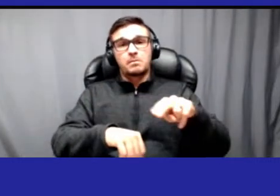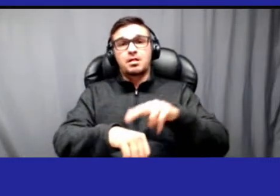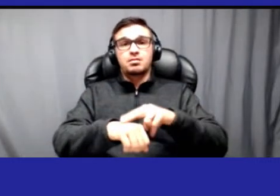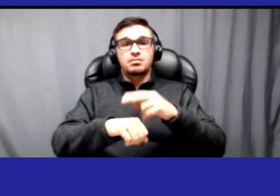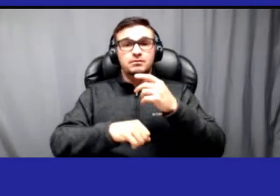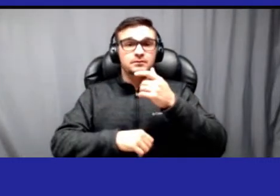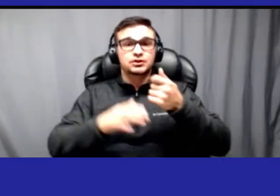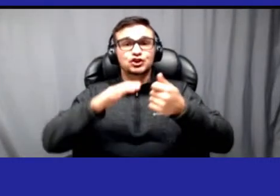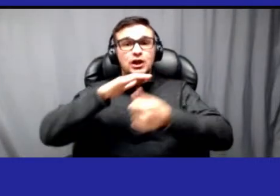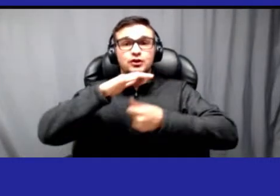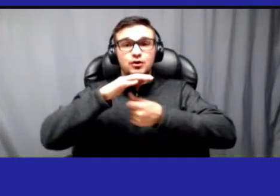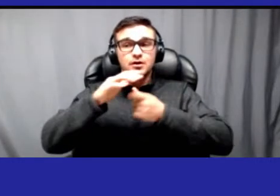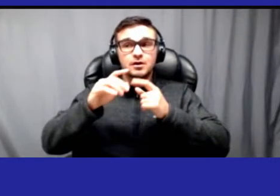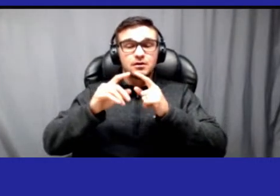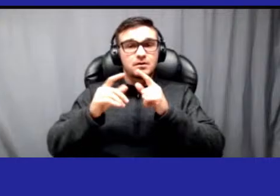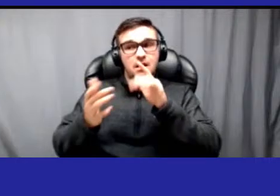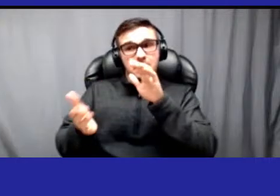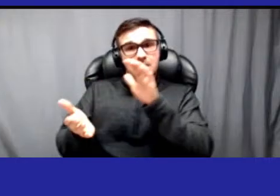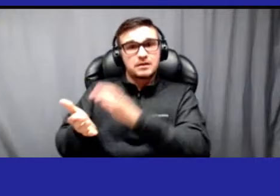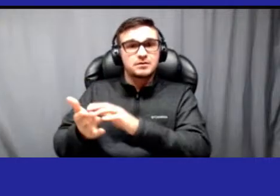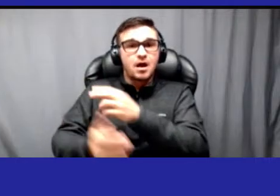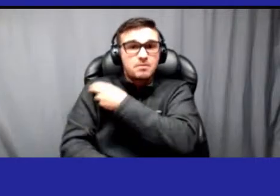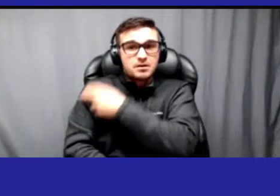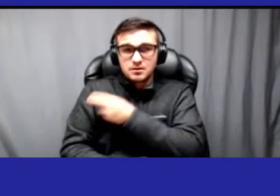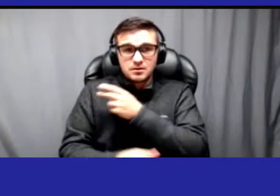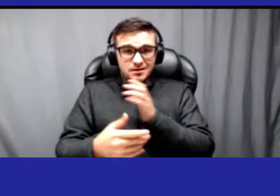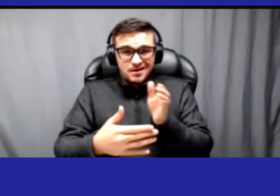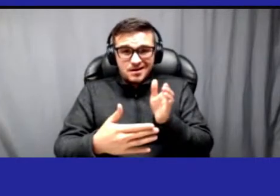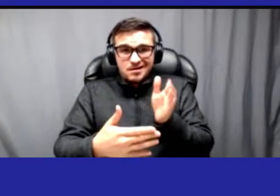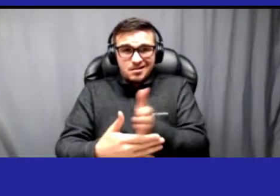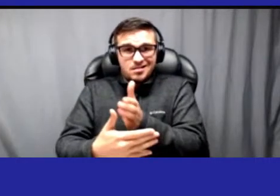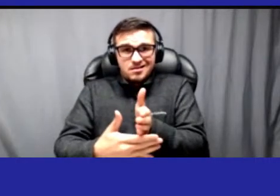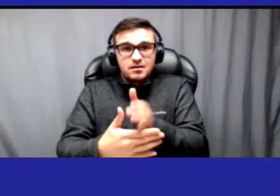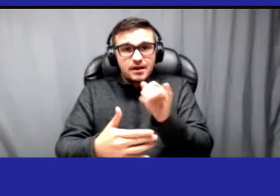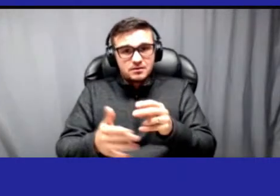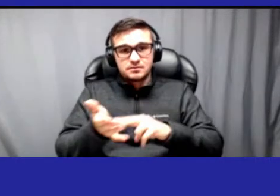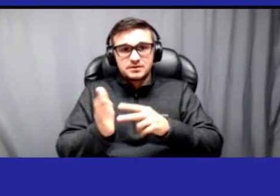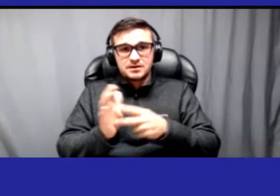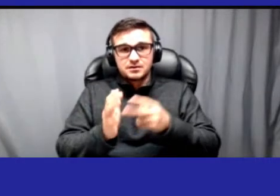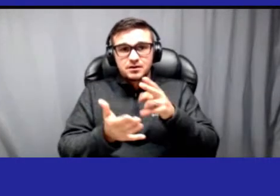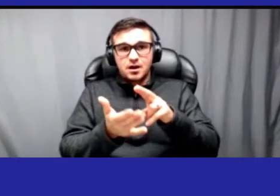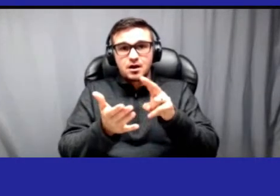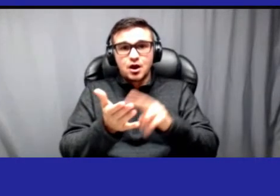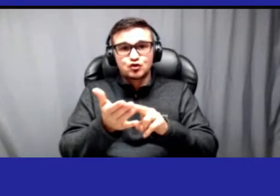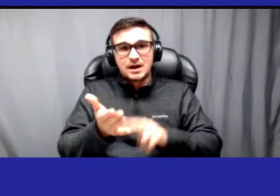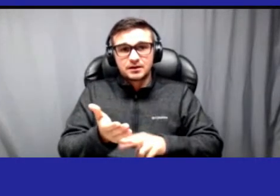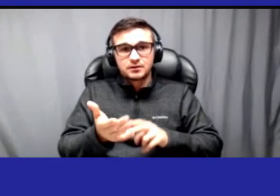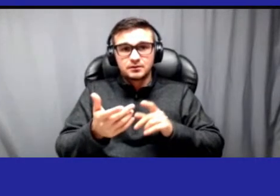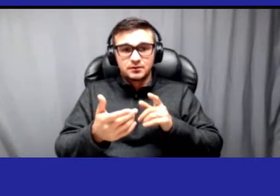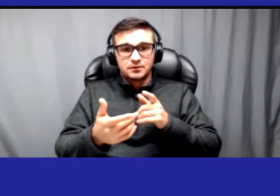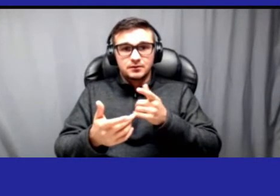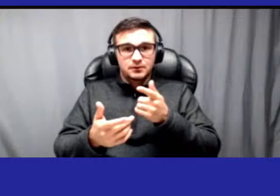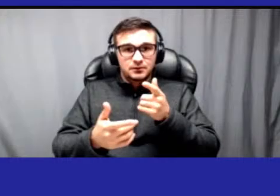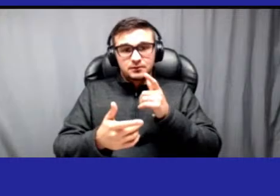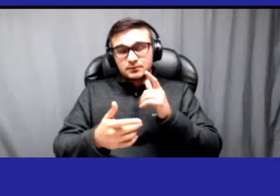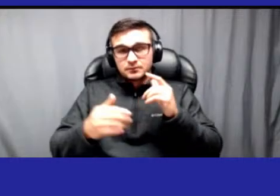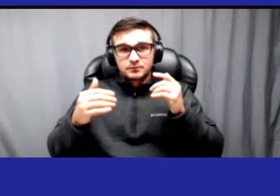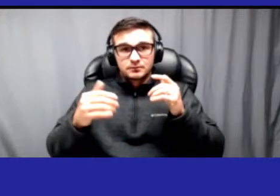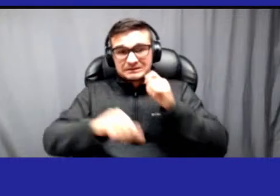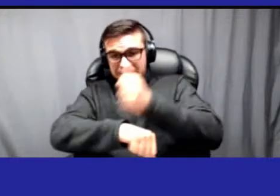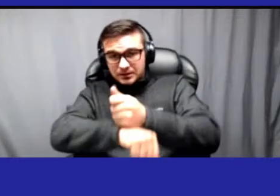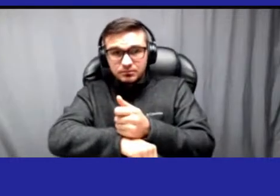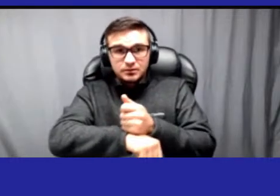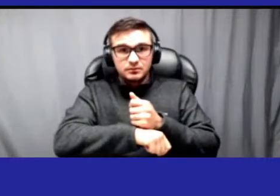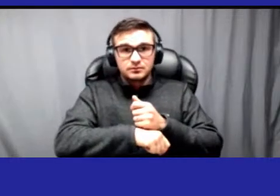provide, the intent of that contract is to have that in-between capacity so we could, in effect, set up that field clinic at a high